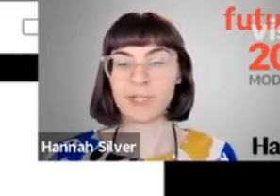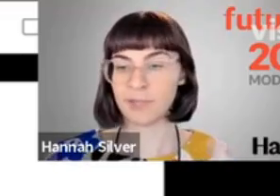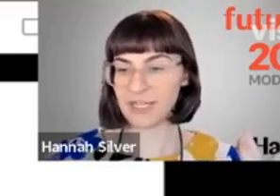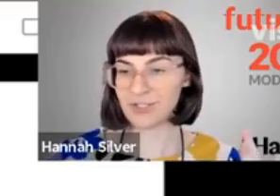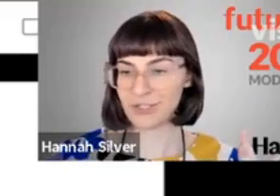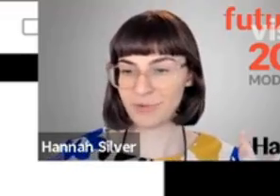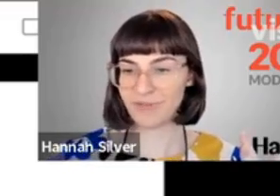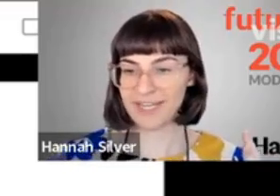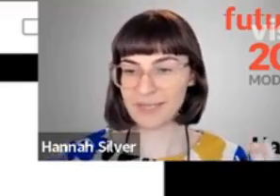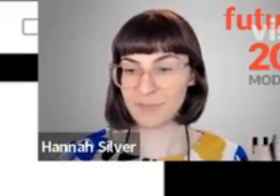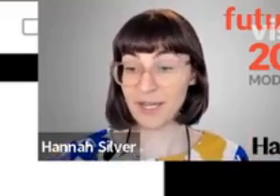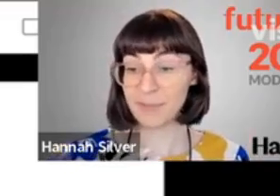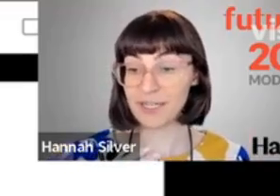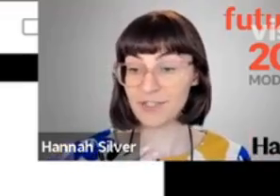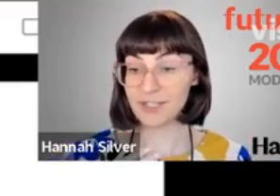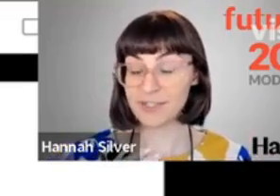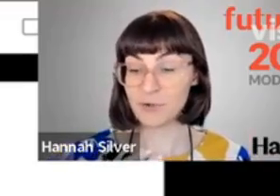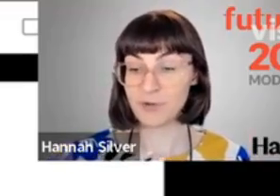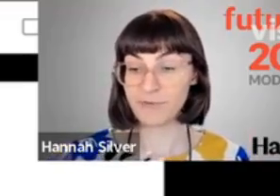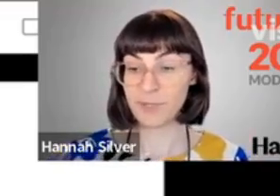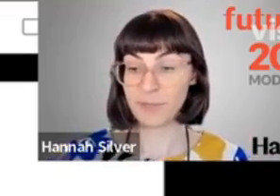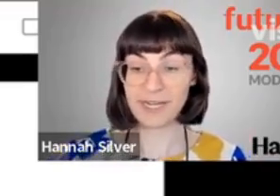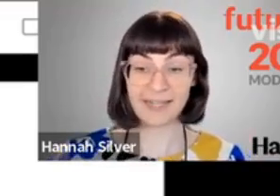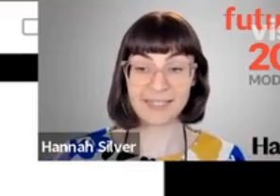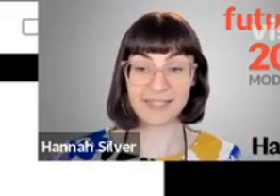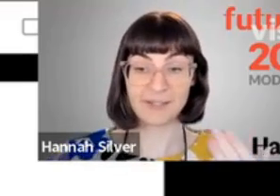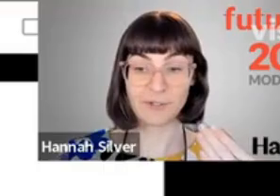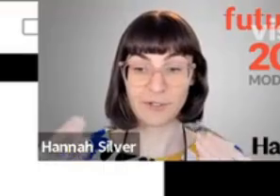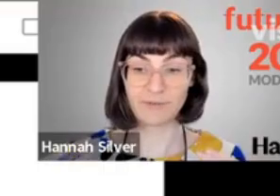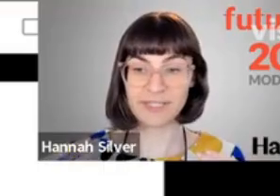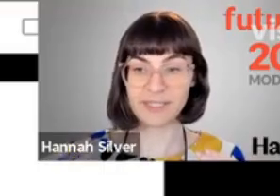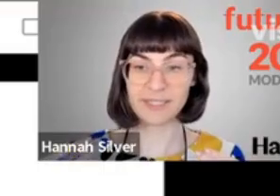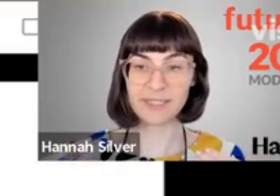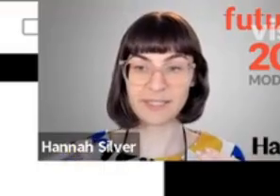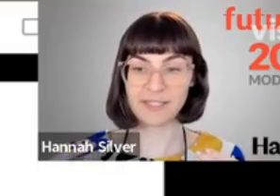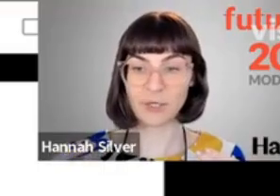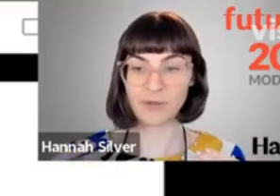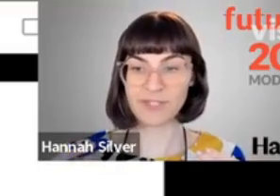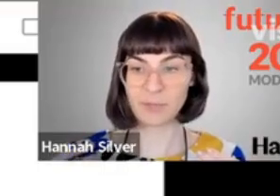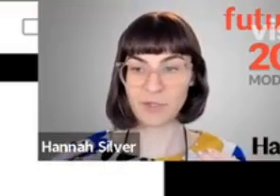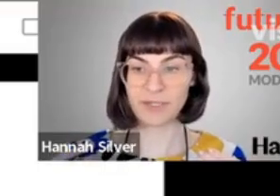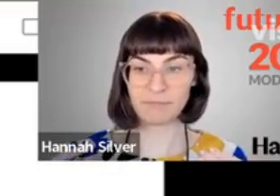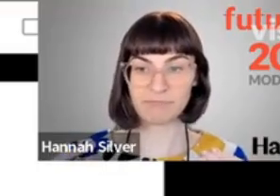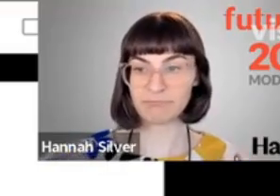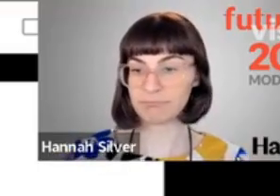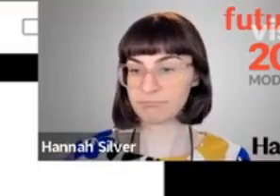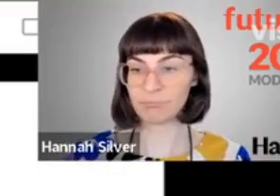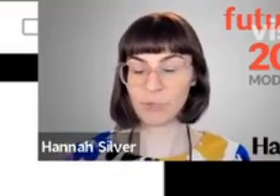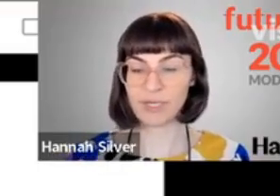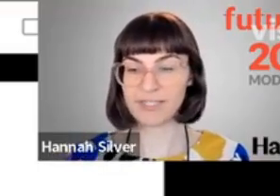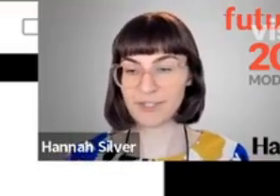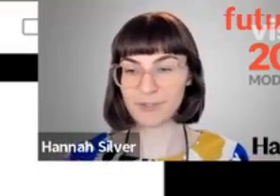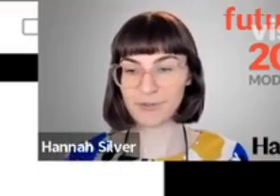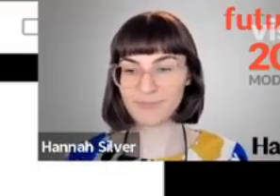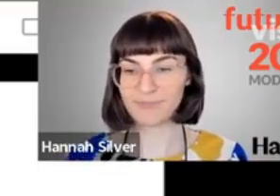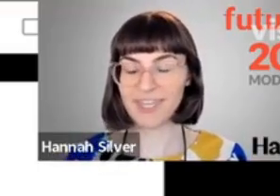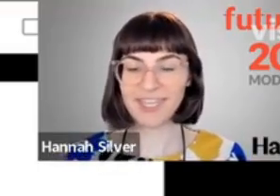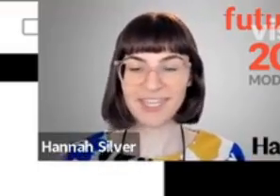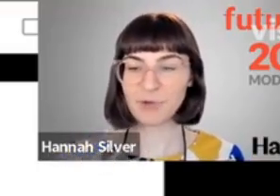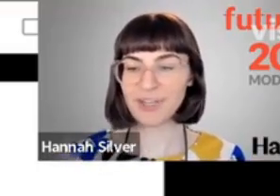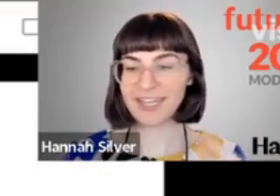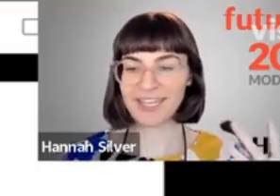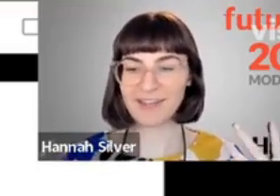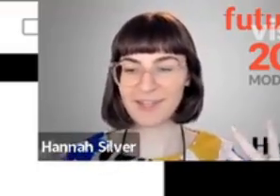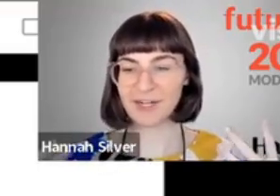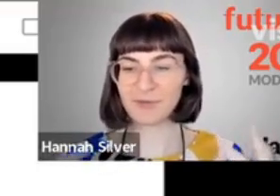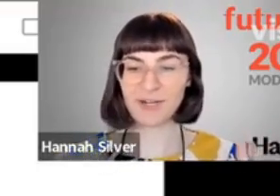have an obligation to provide some accommodations in order for people to access their services. So if someone wanted to, it's